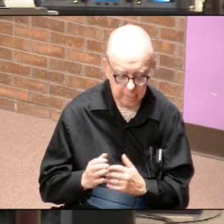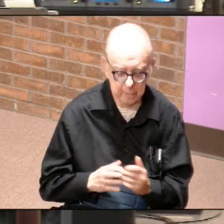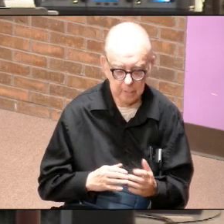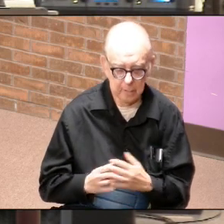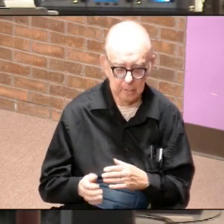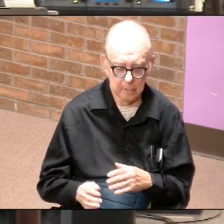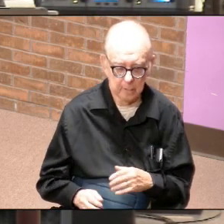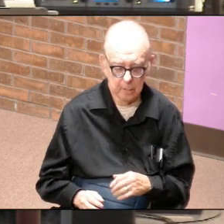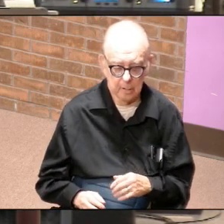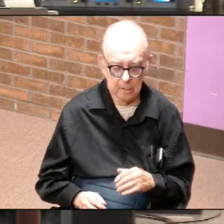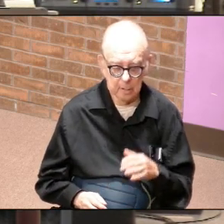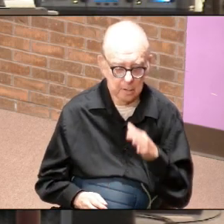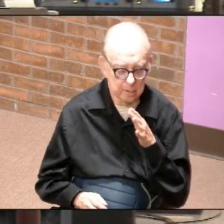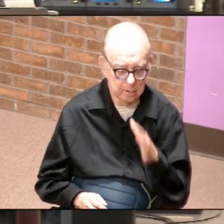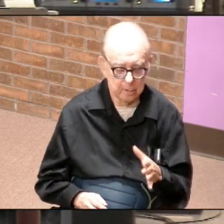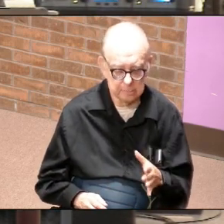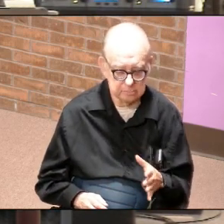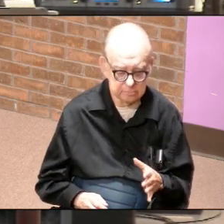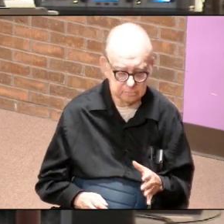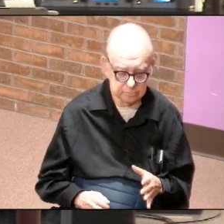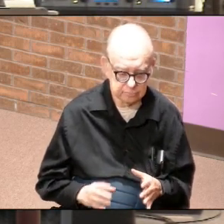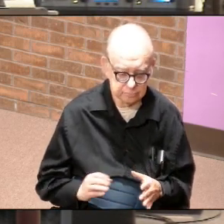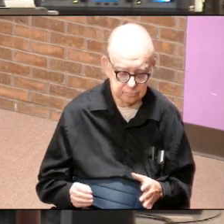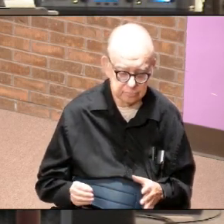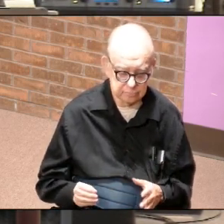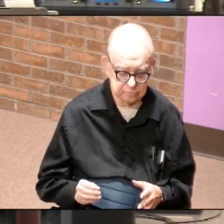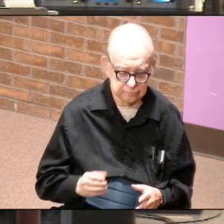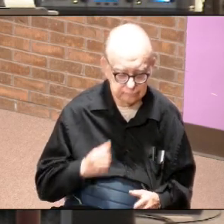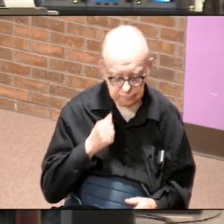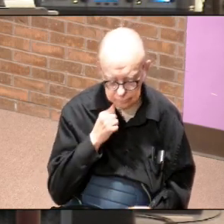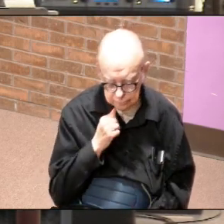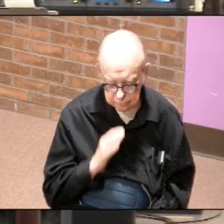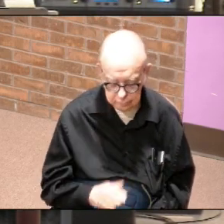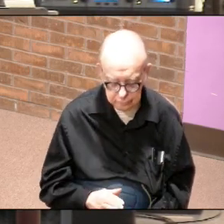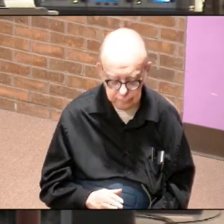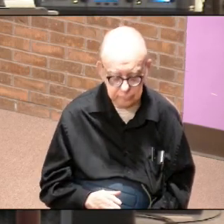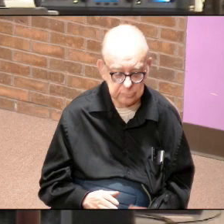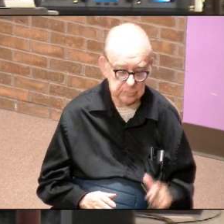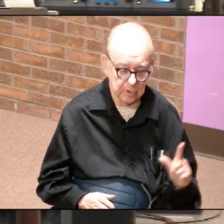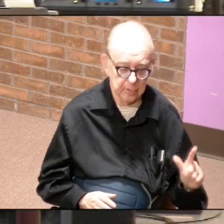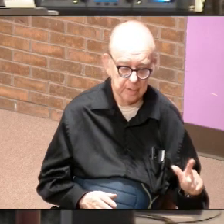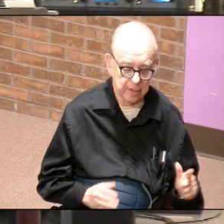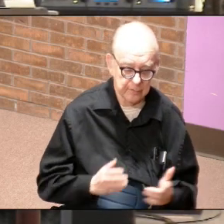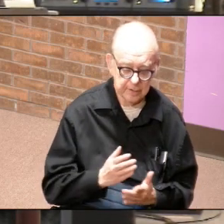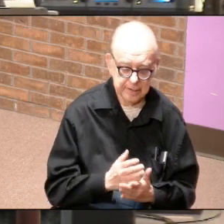The grandmother and the little girl and the mother was over on the left-hand side.